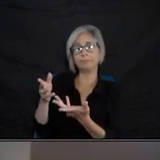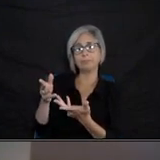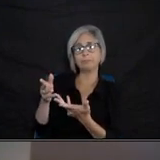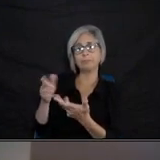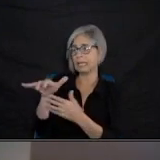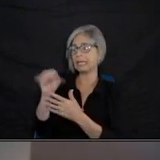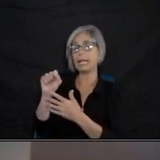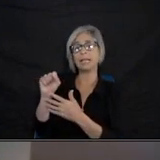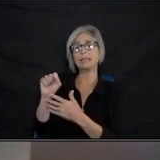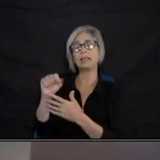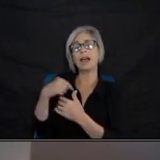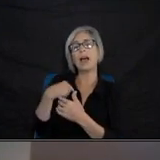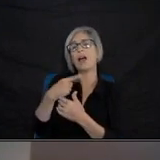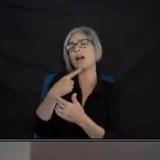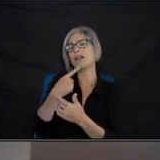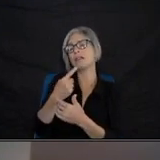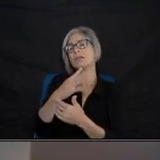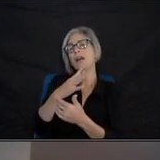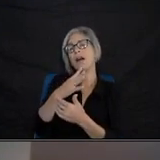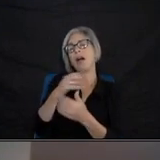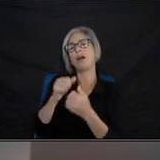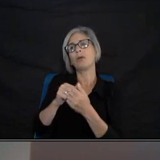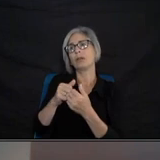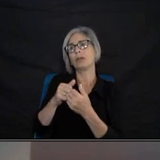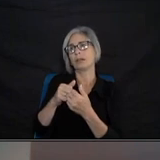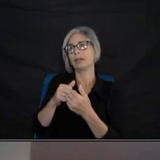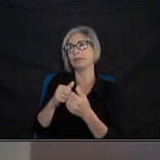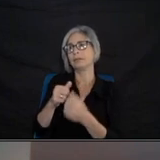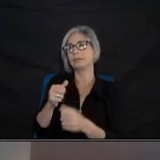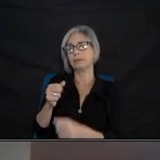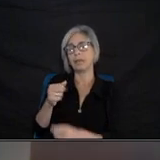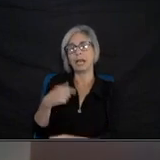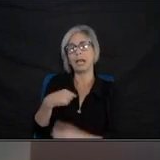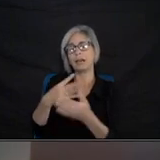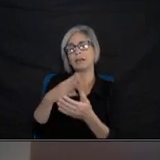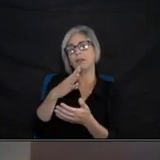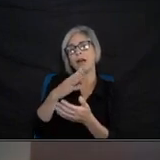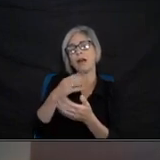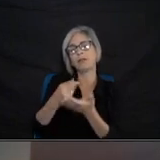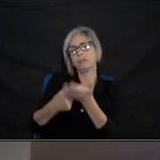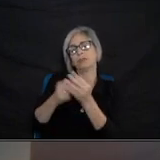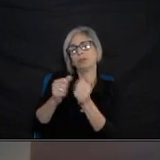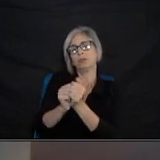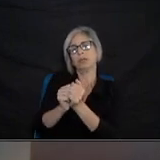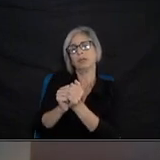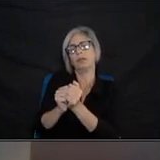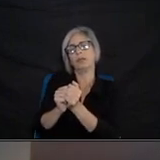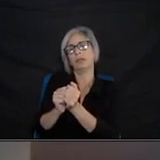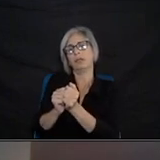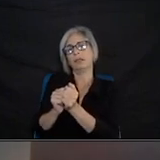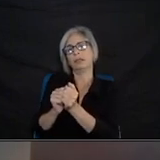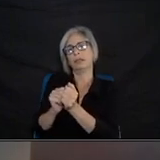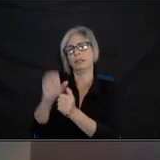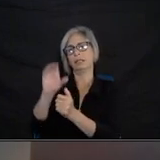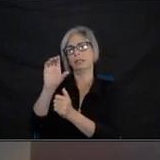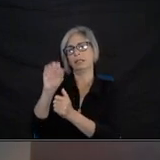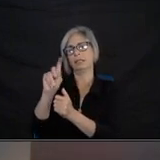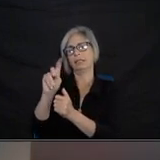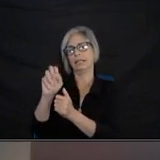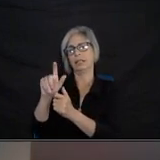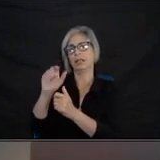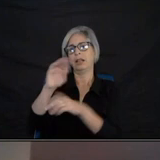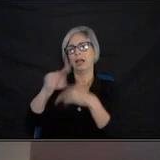Yes, I did speak with, am I on? Yeah, okay. I did speak with Centennial about the Nichols